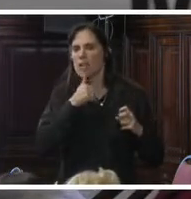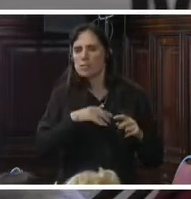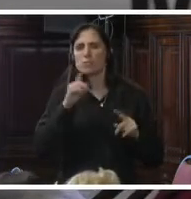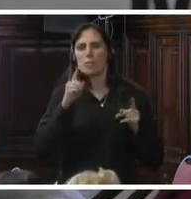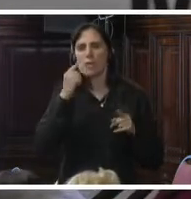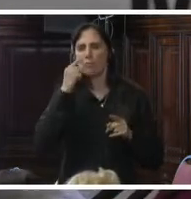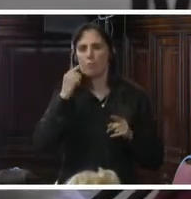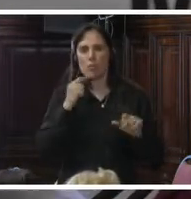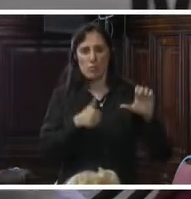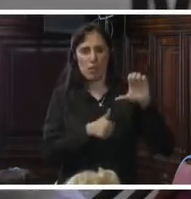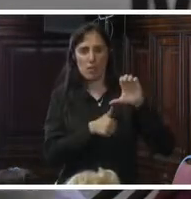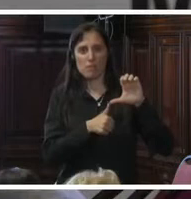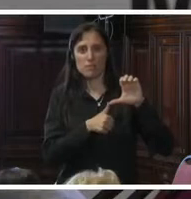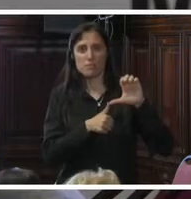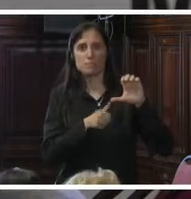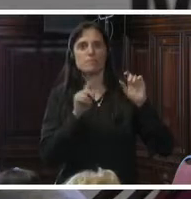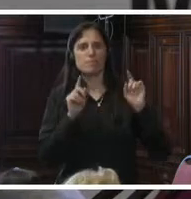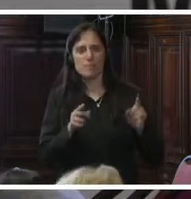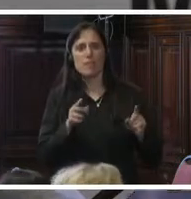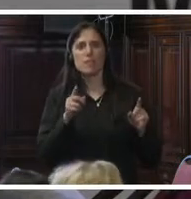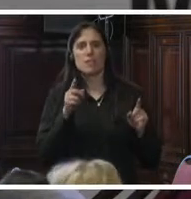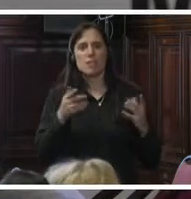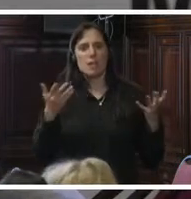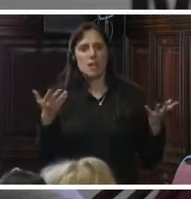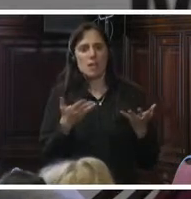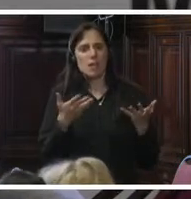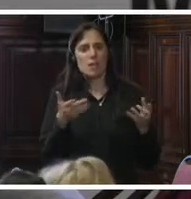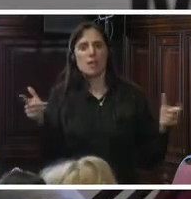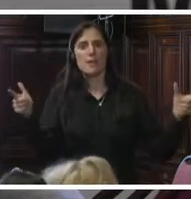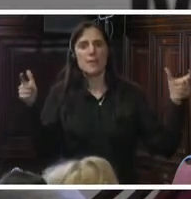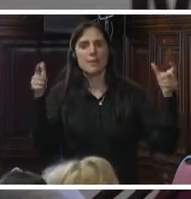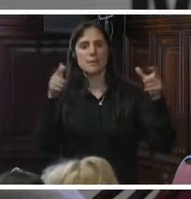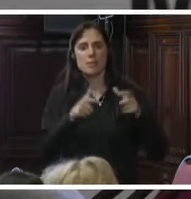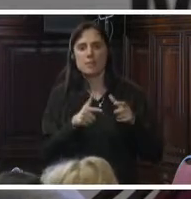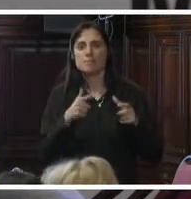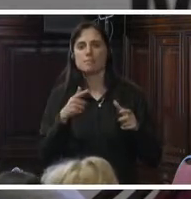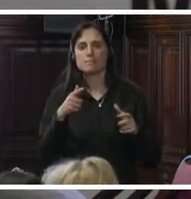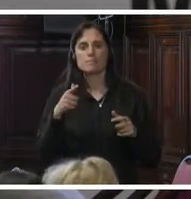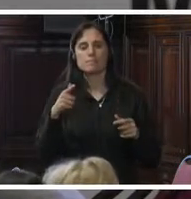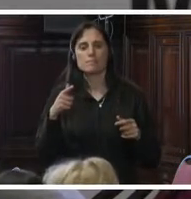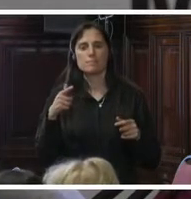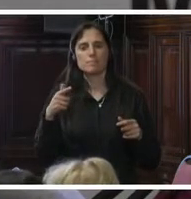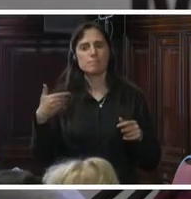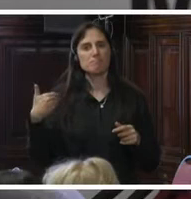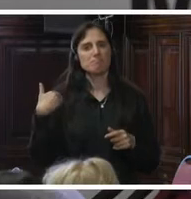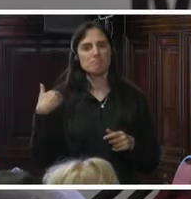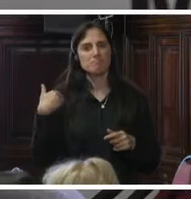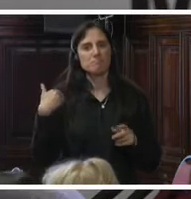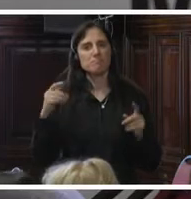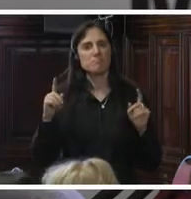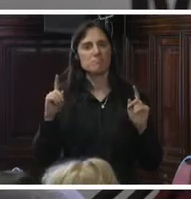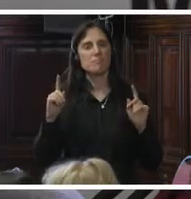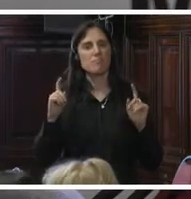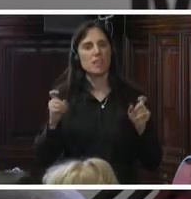We are here at the instance, this hearing was requested by certain civil